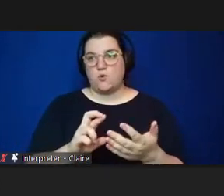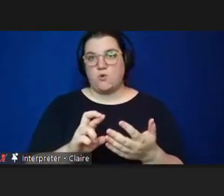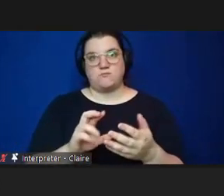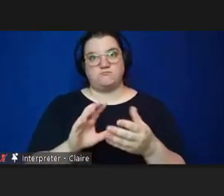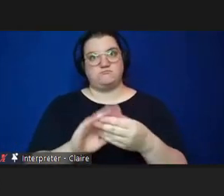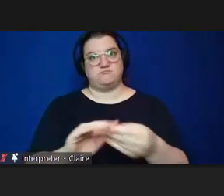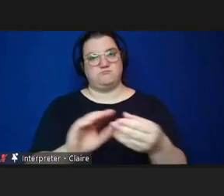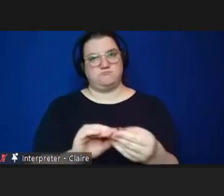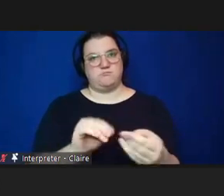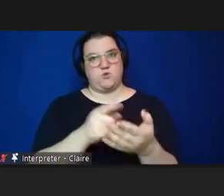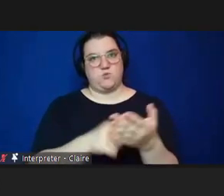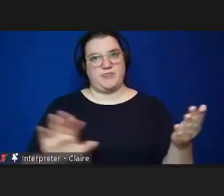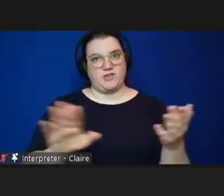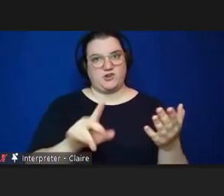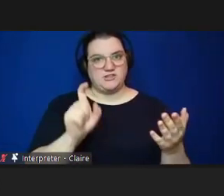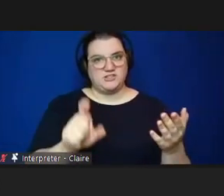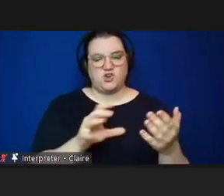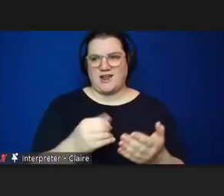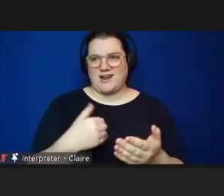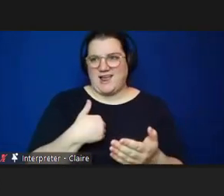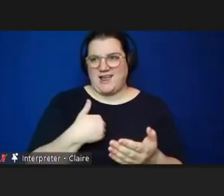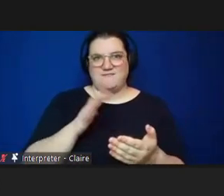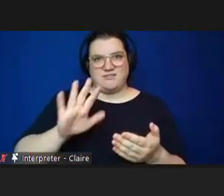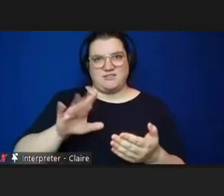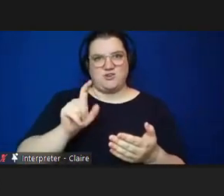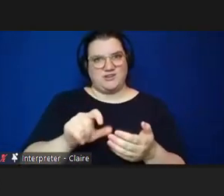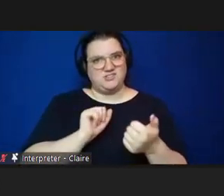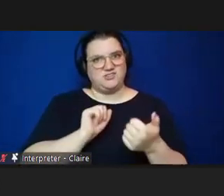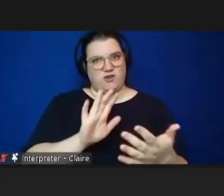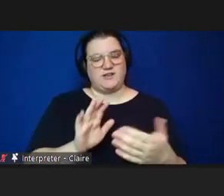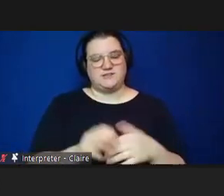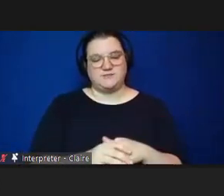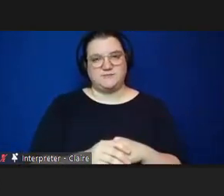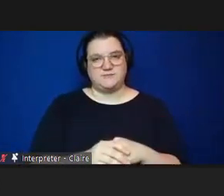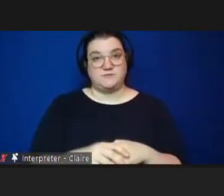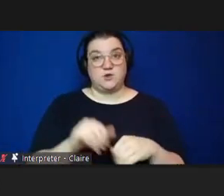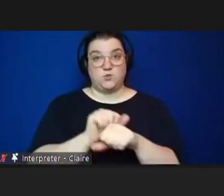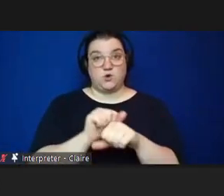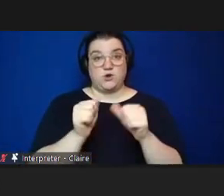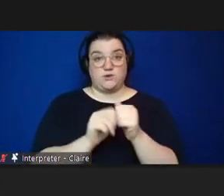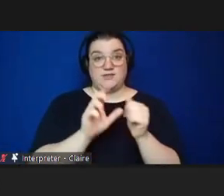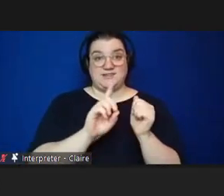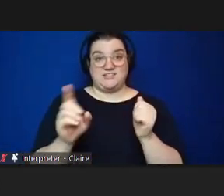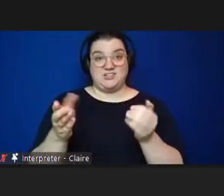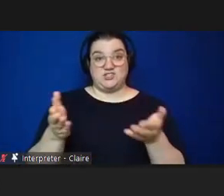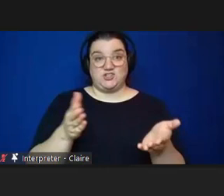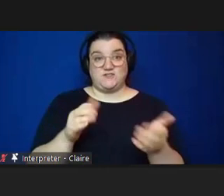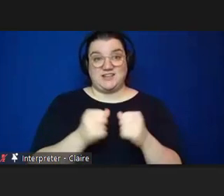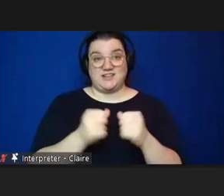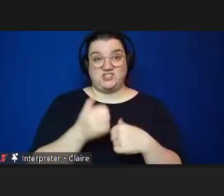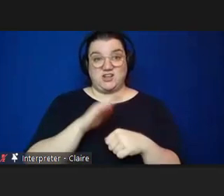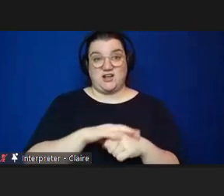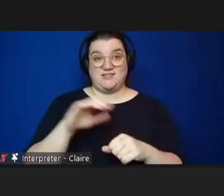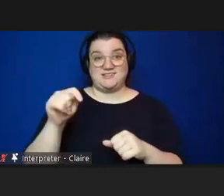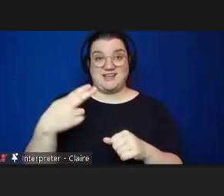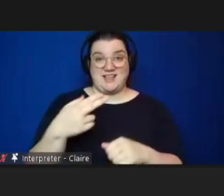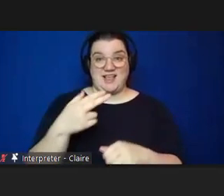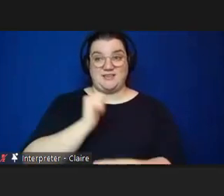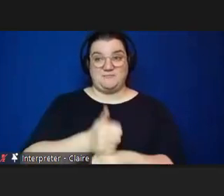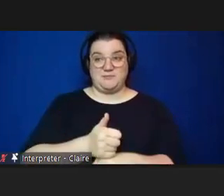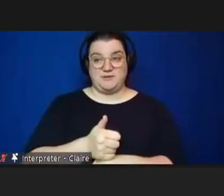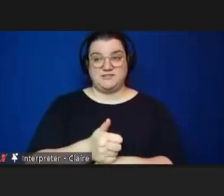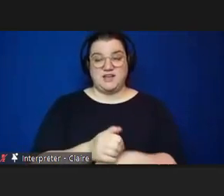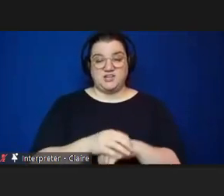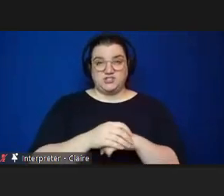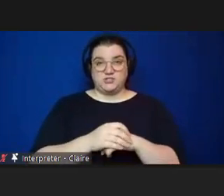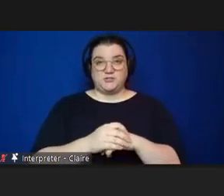needs are and have those needs addressed. Working with the DD Service Agency on the telehealth implementation